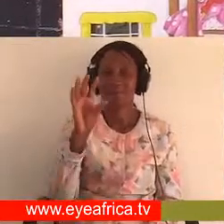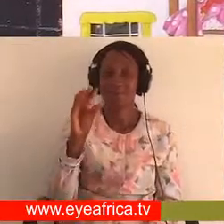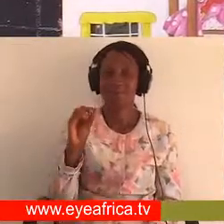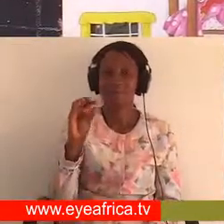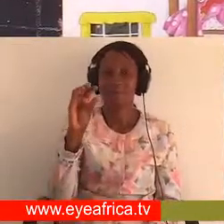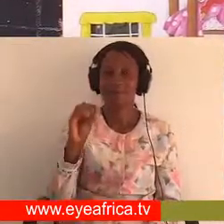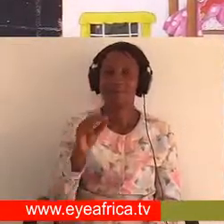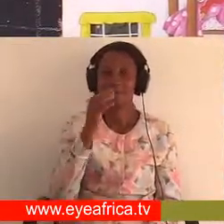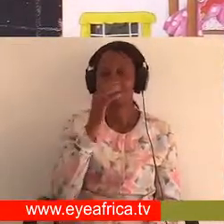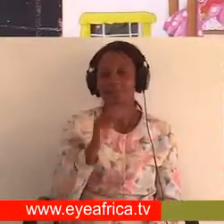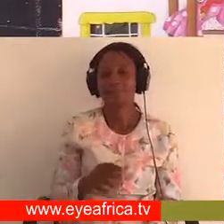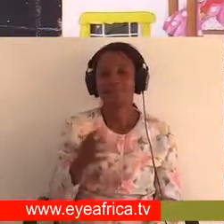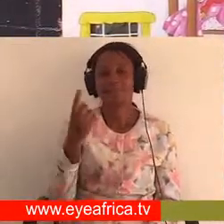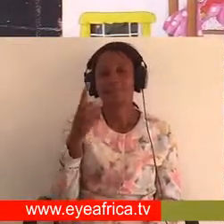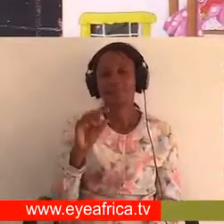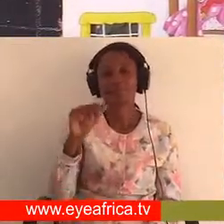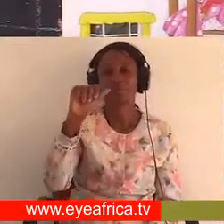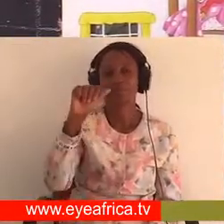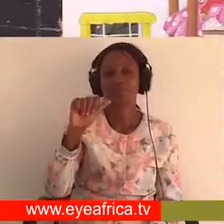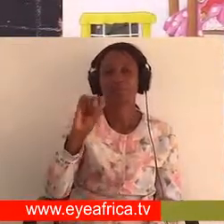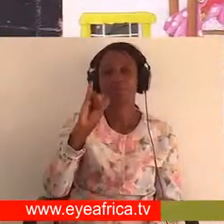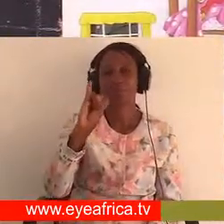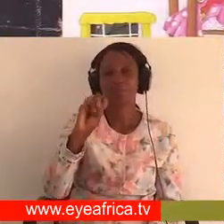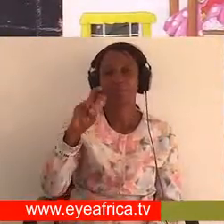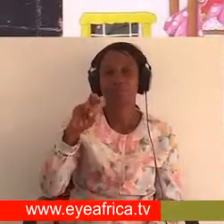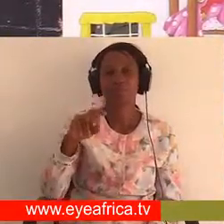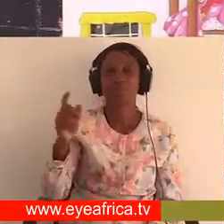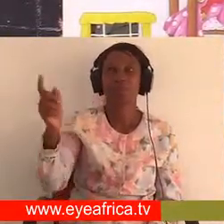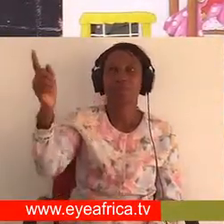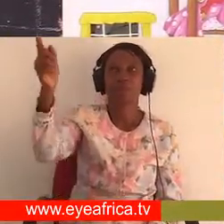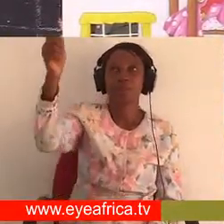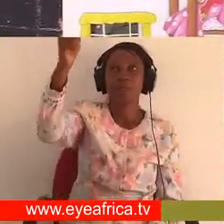While we are going to do it in air, we said